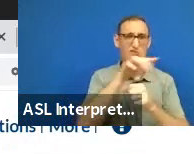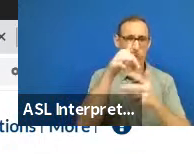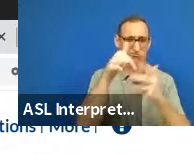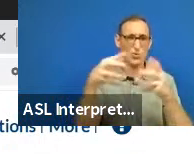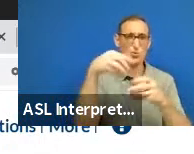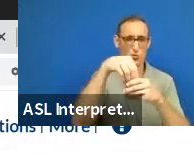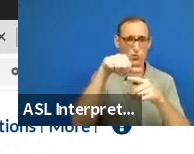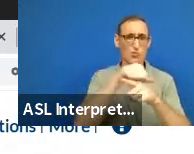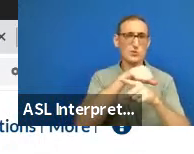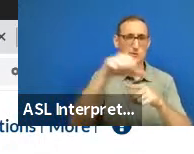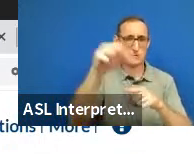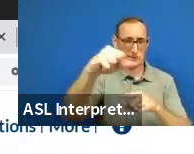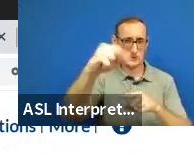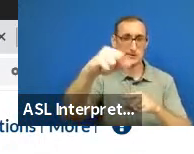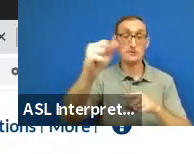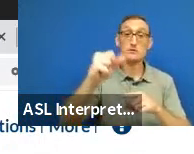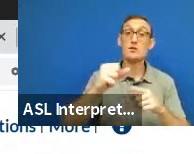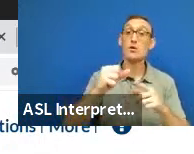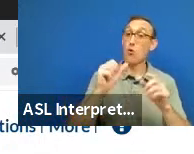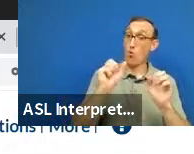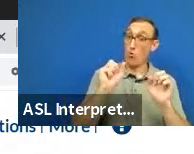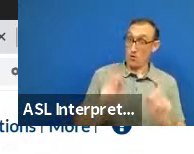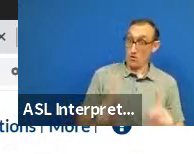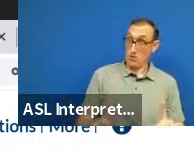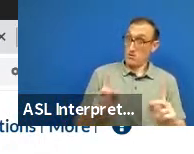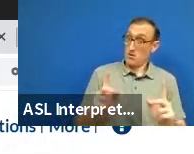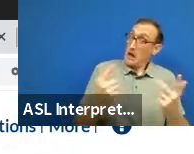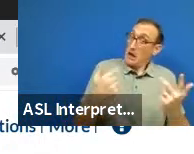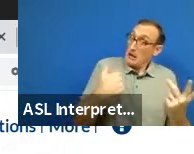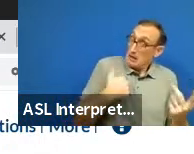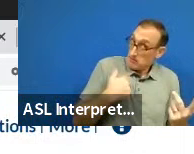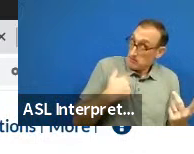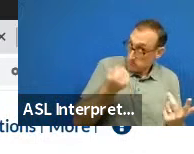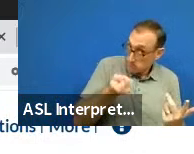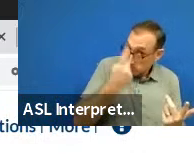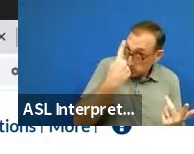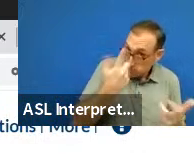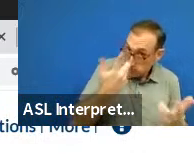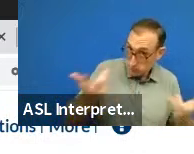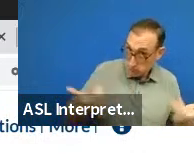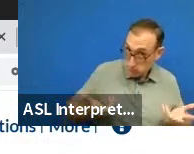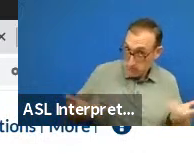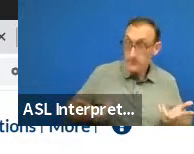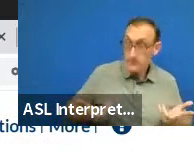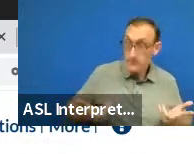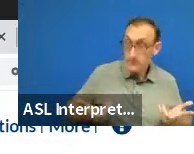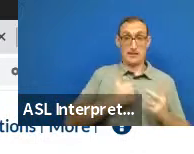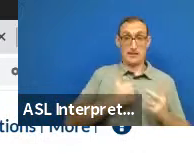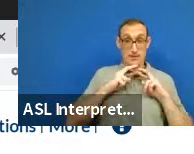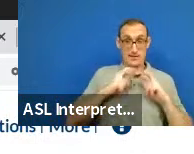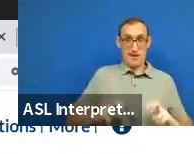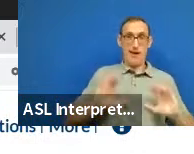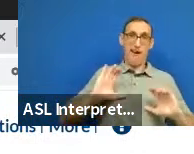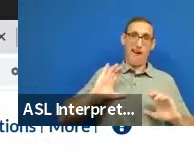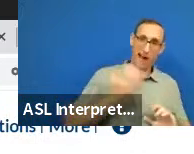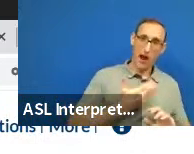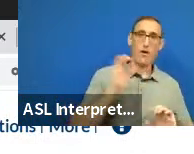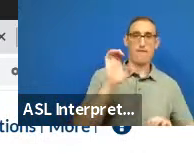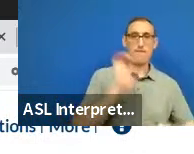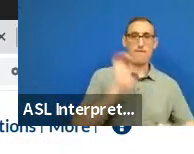So again, what I hear is self-assessment is our evaluation tool and possibly stakeholder